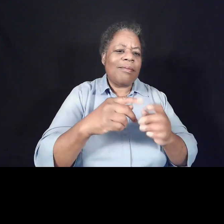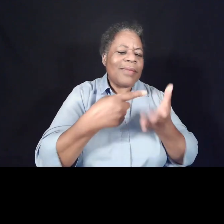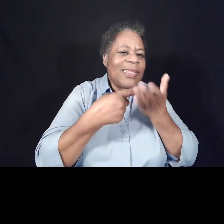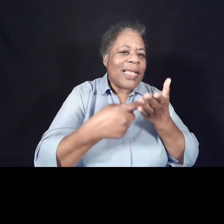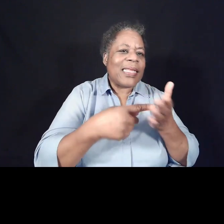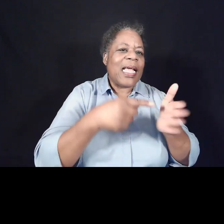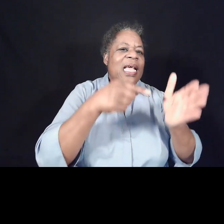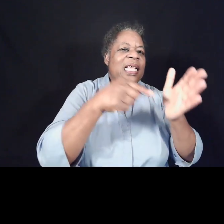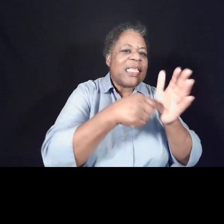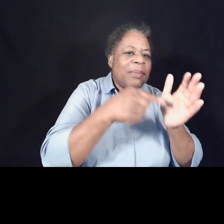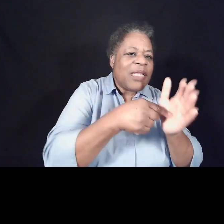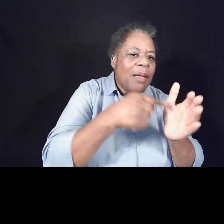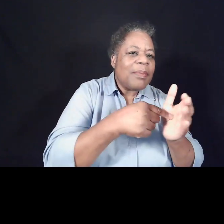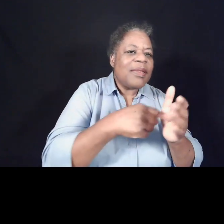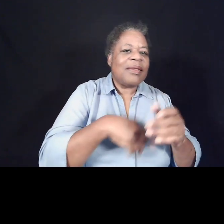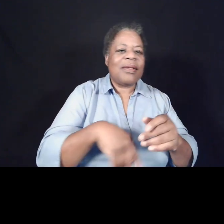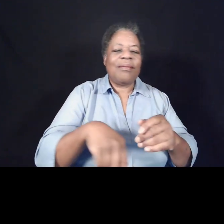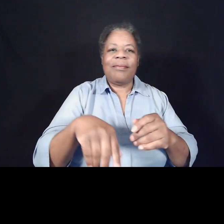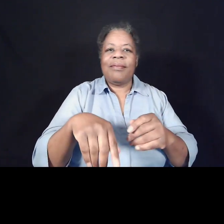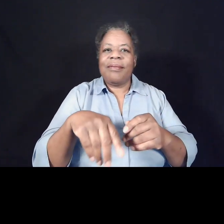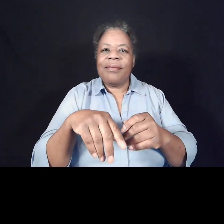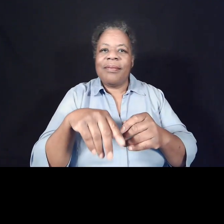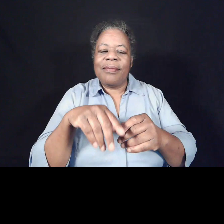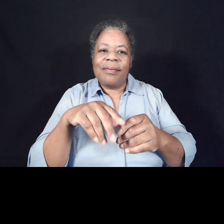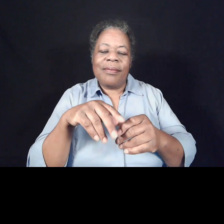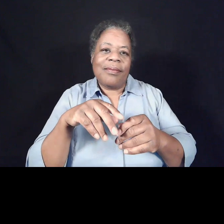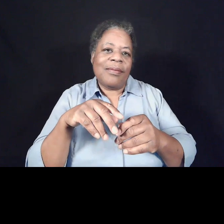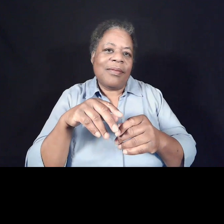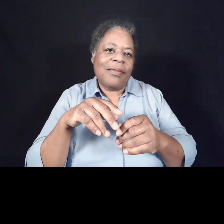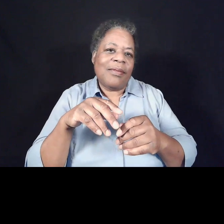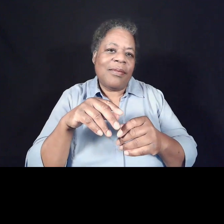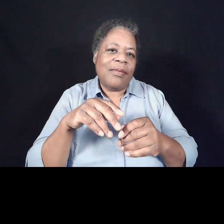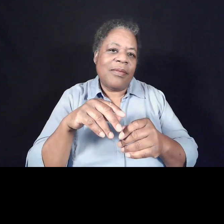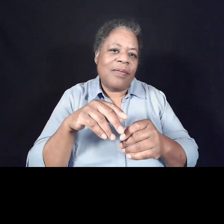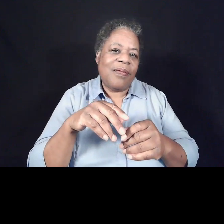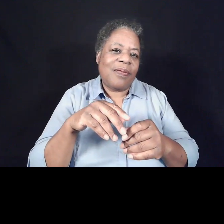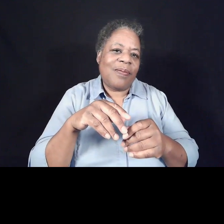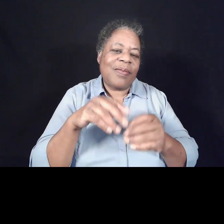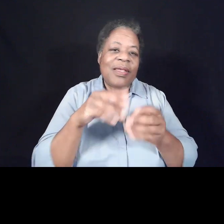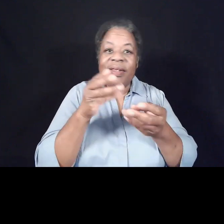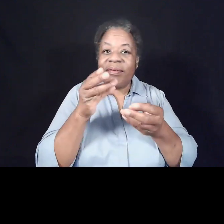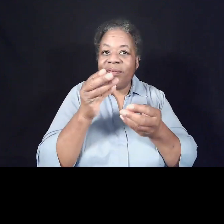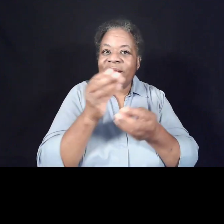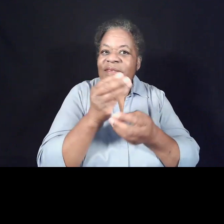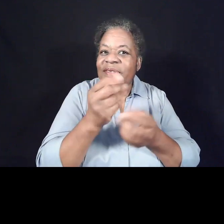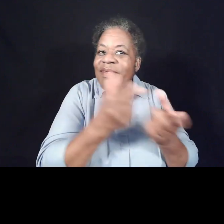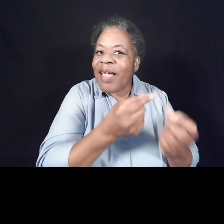symptoms, diagnosis, prescription, and prognosis.